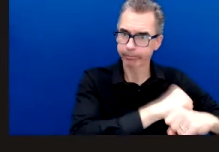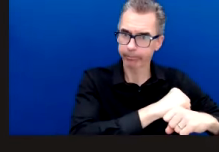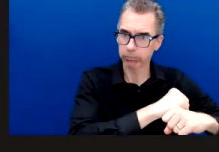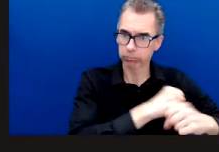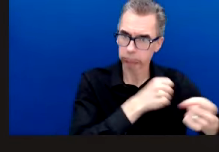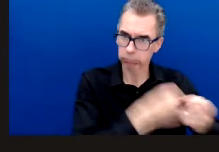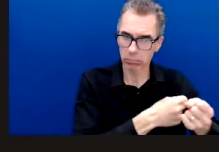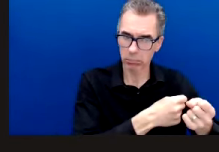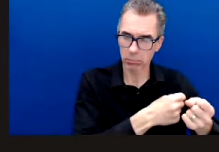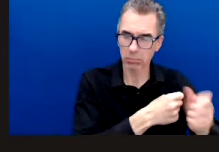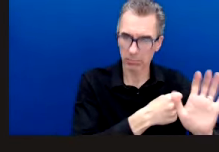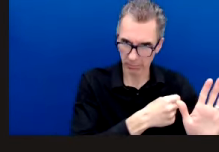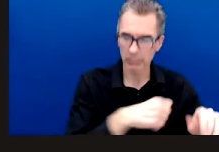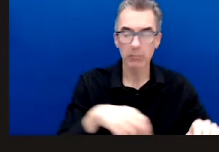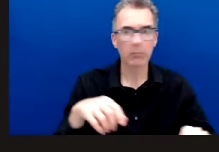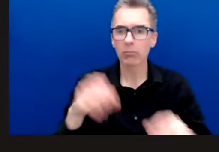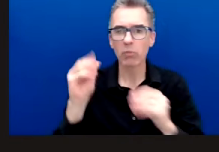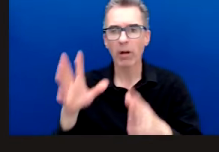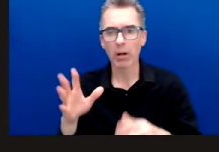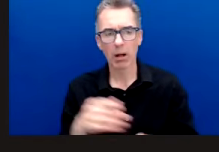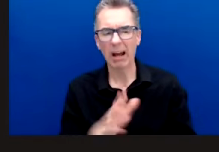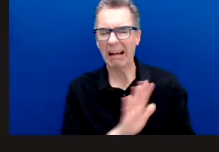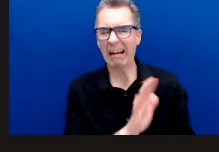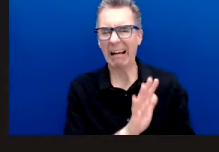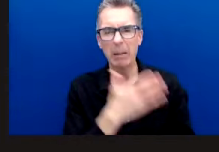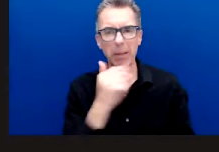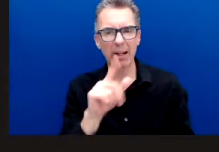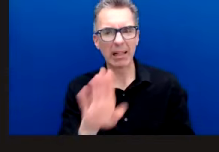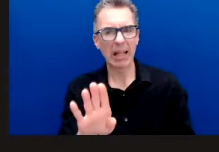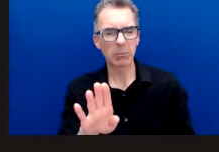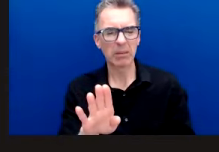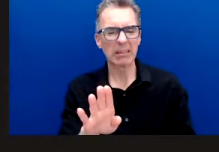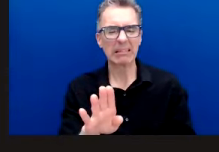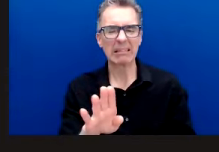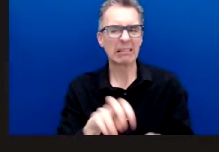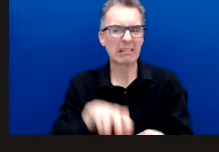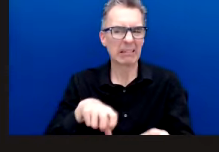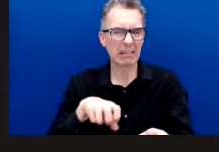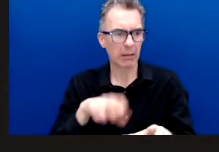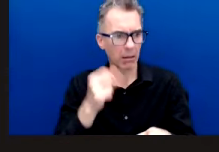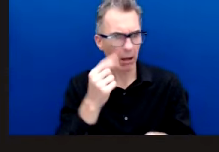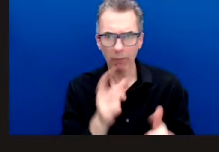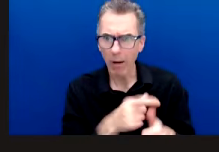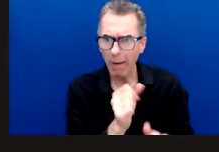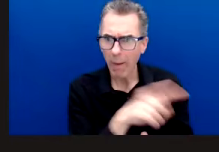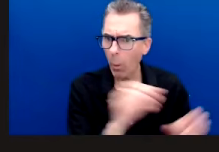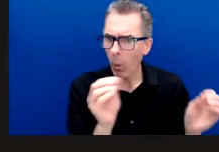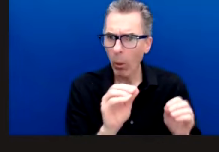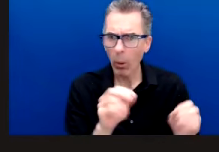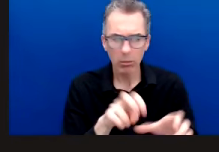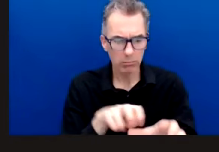decided that, you know, the student should skip these lab sessions due to their pregnancy without their consent, right? And so that's a